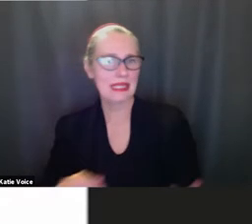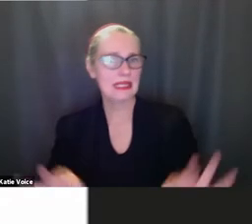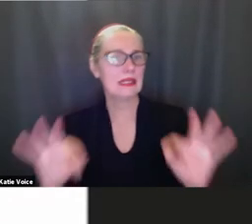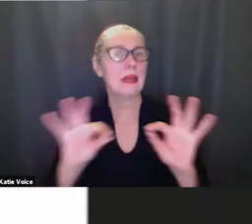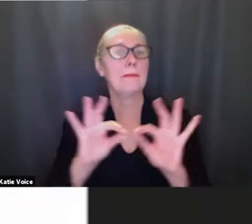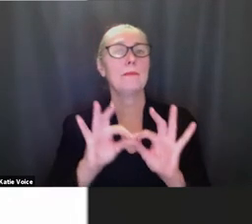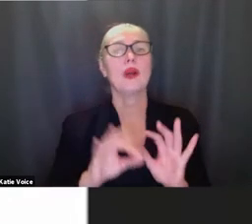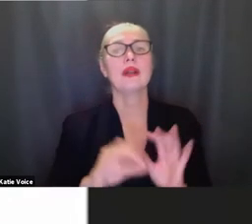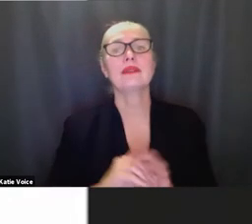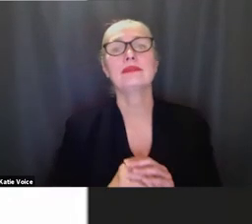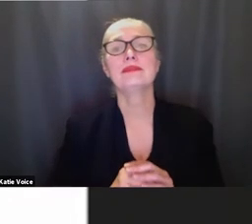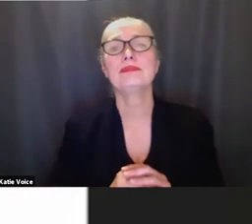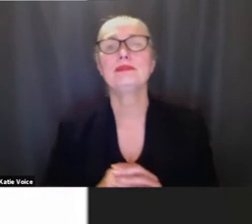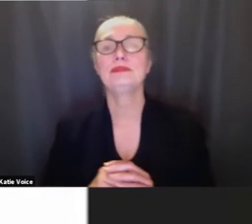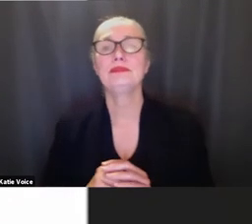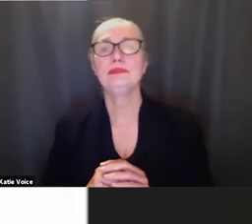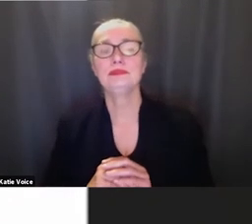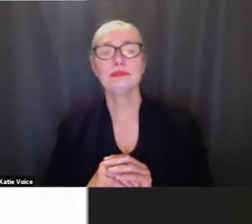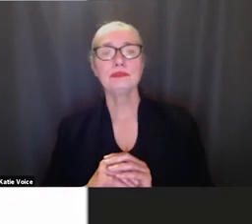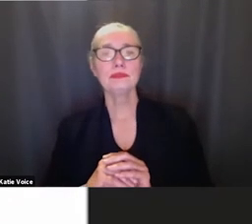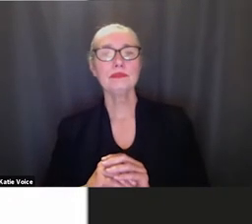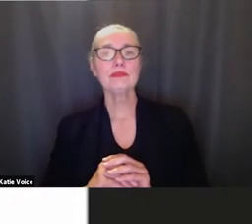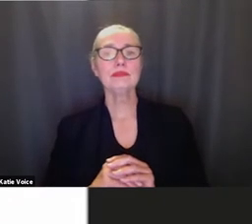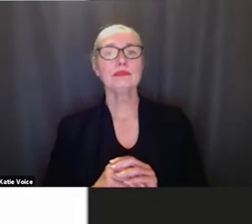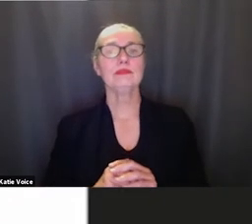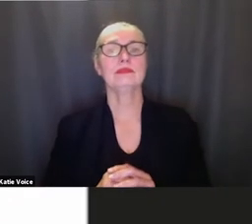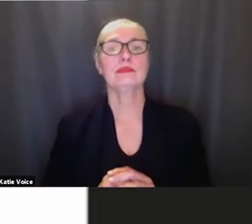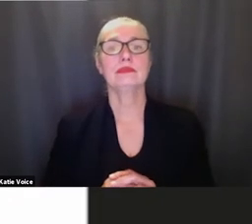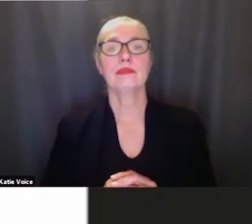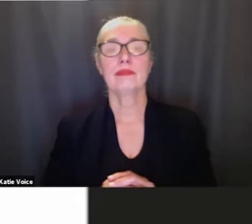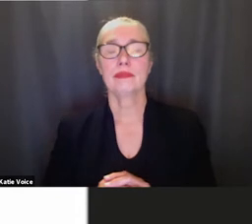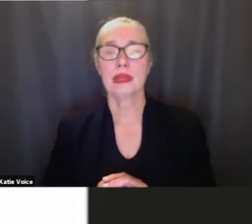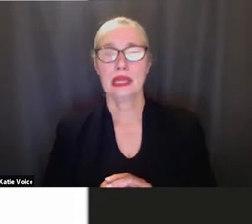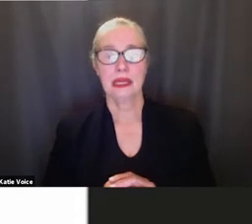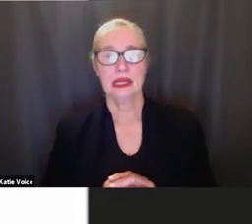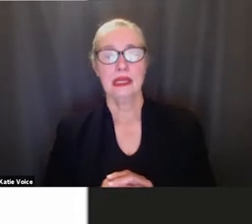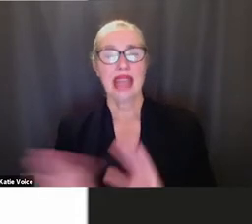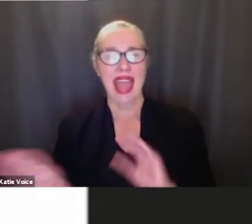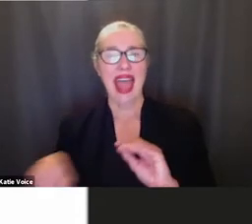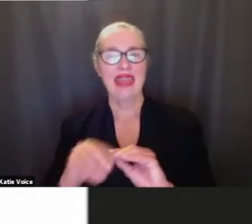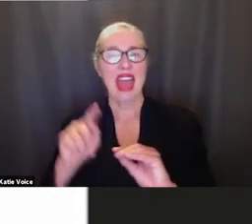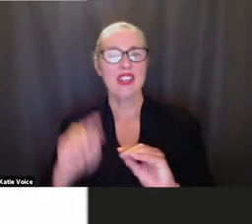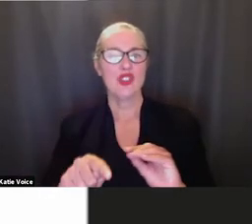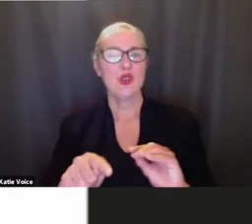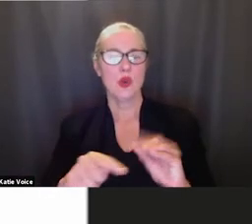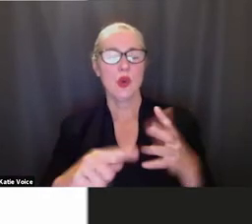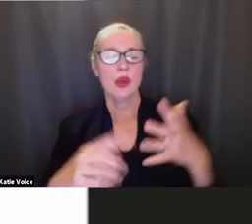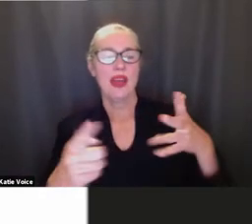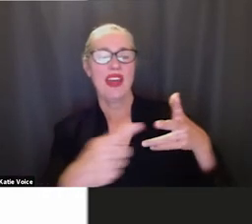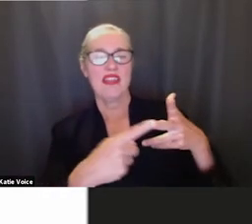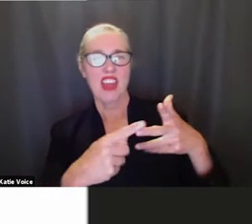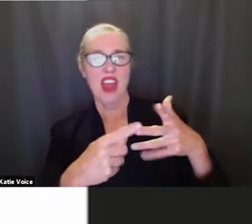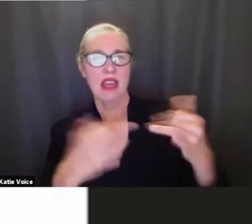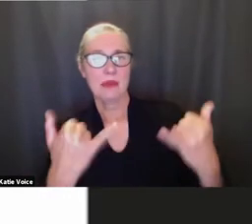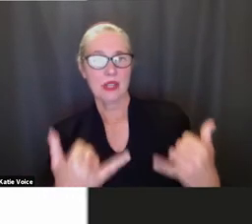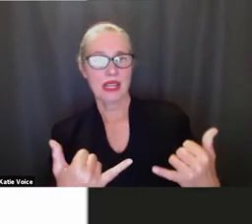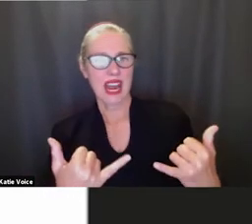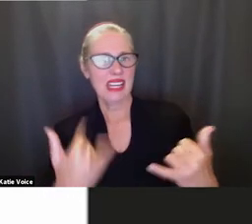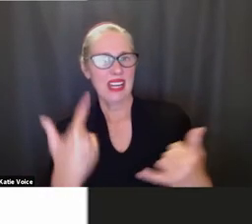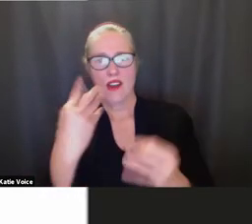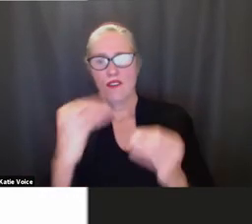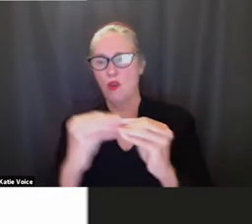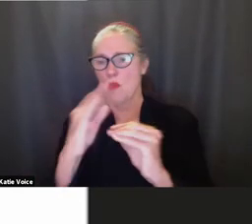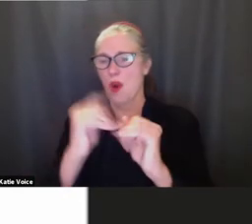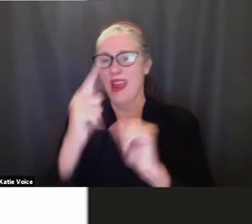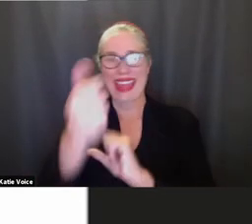to um this item tonight and future decisions so for more than a decade